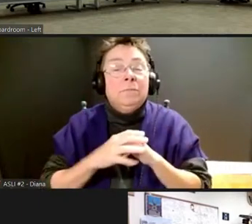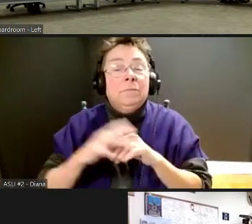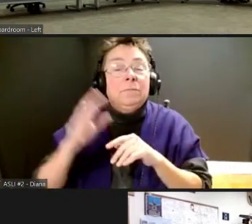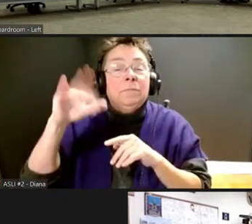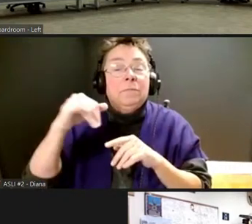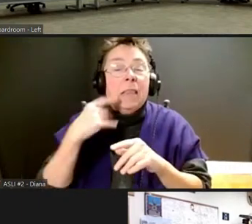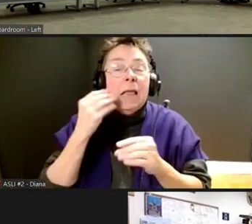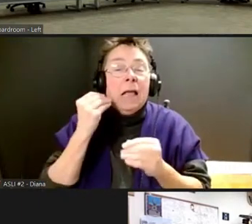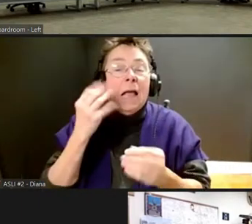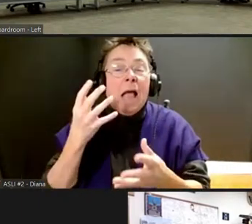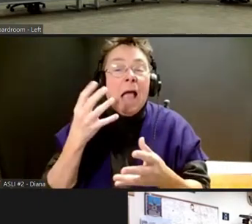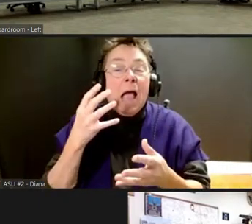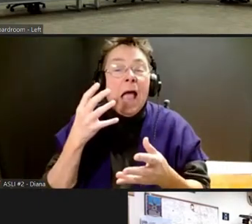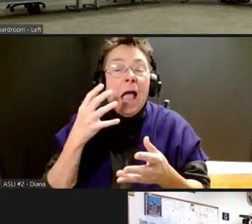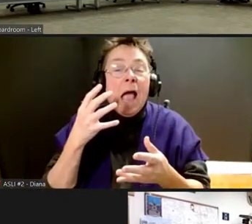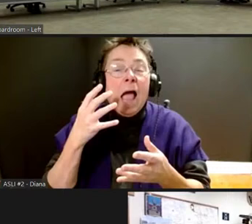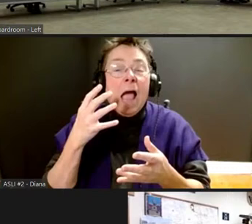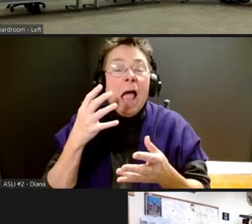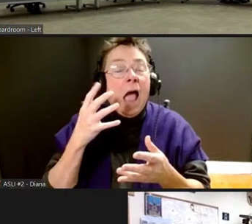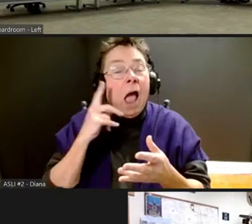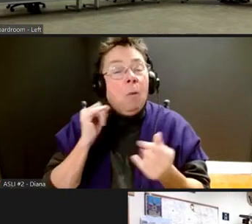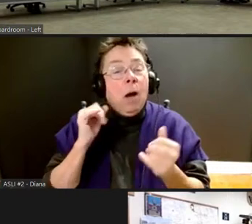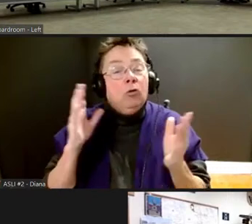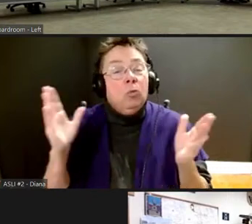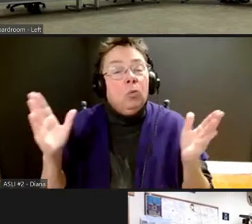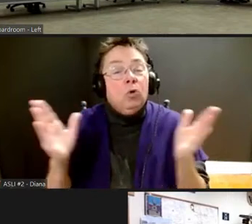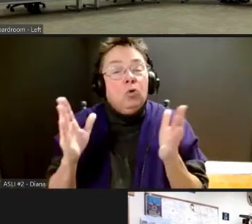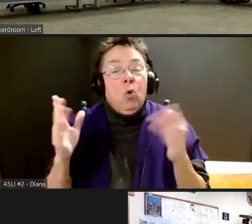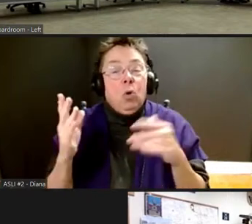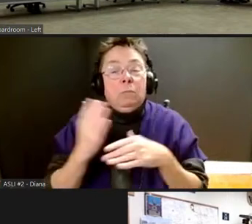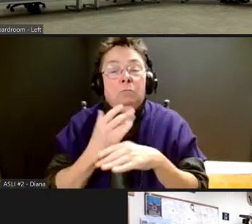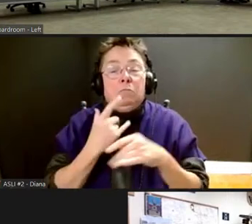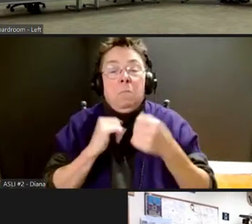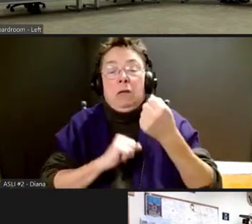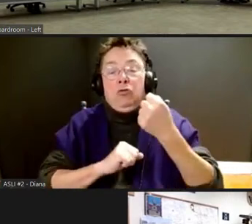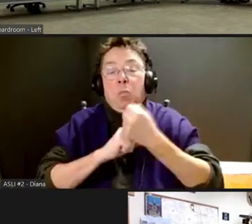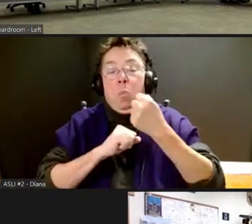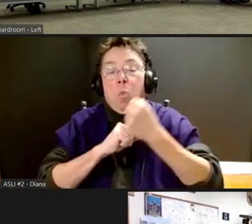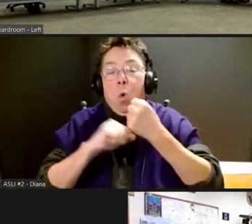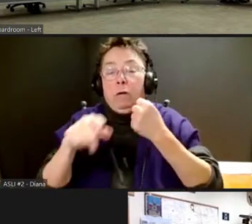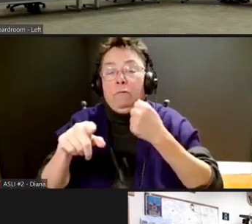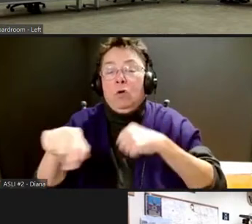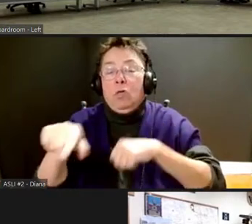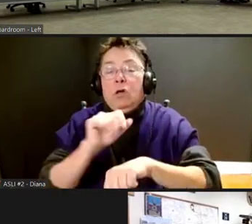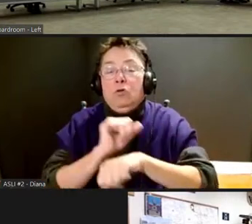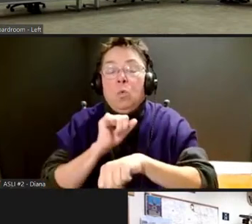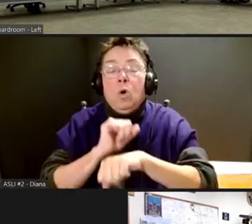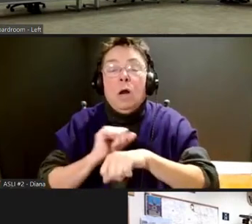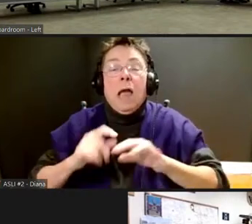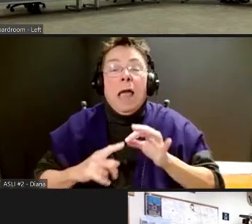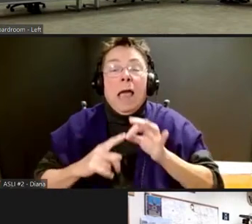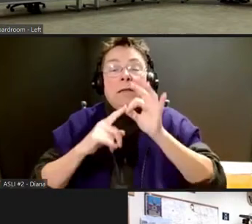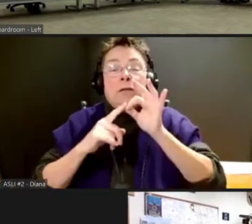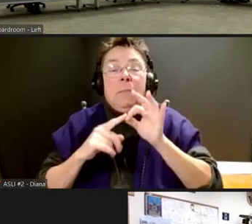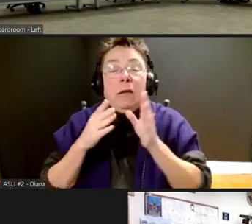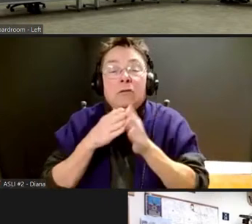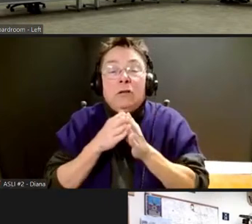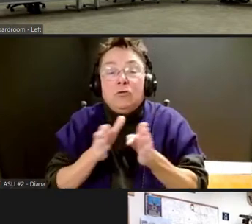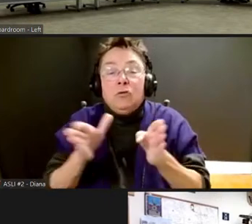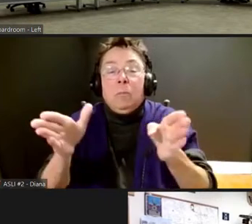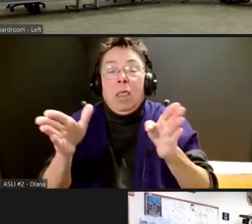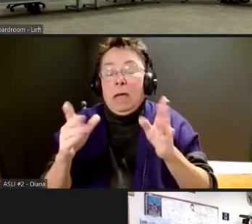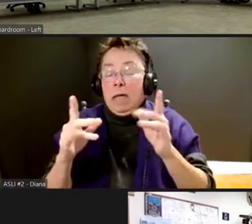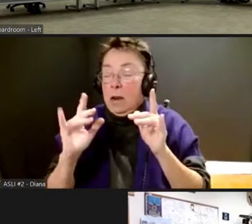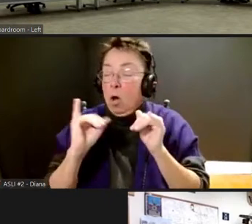want to, again, encourage and share my support for these efforts, particularly the split also that you